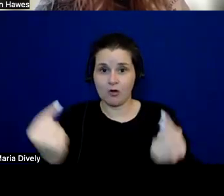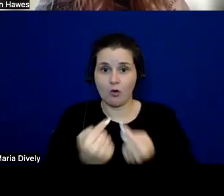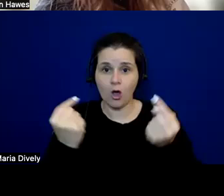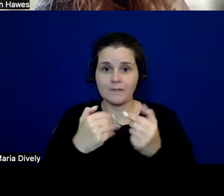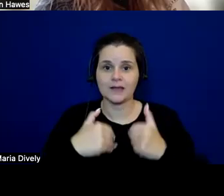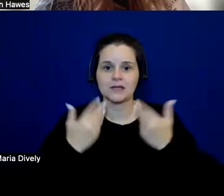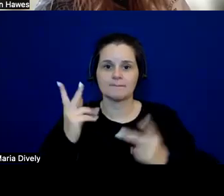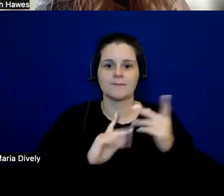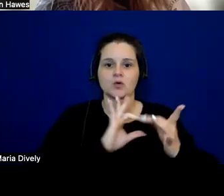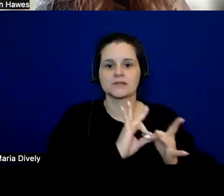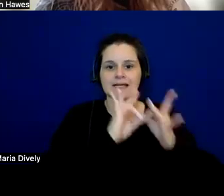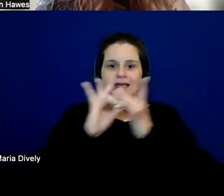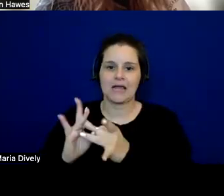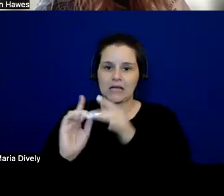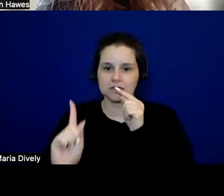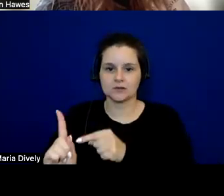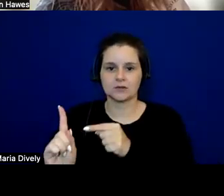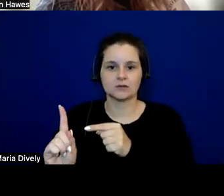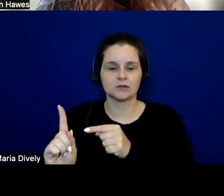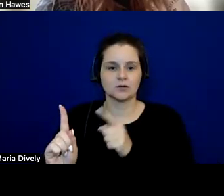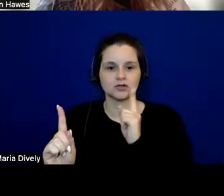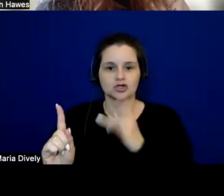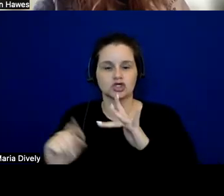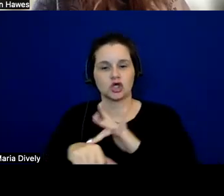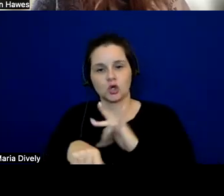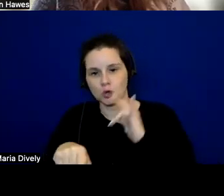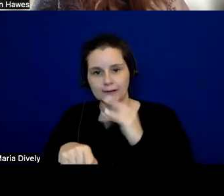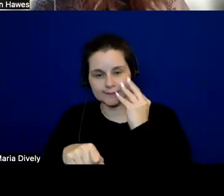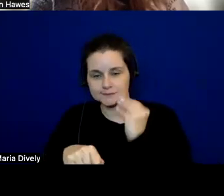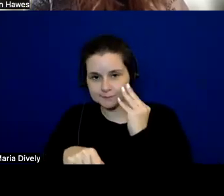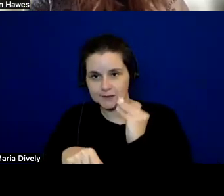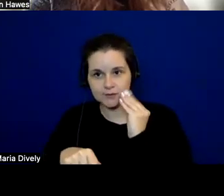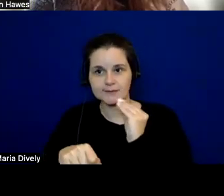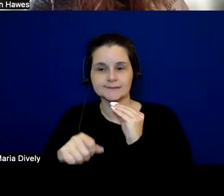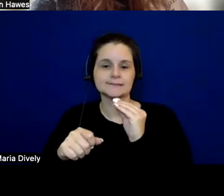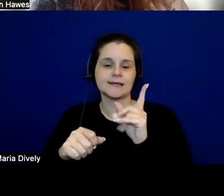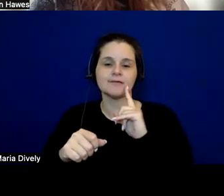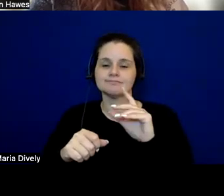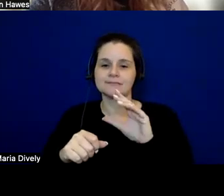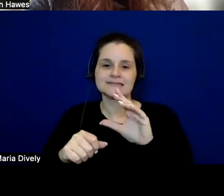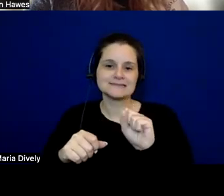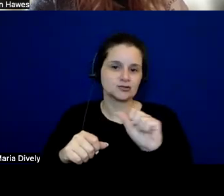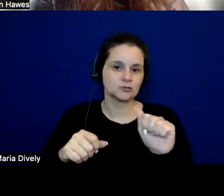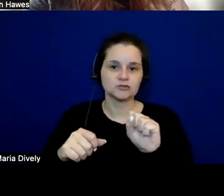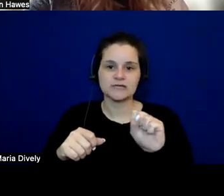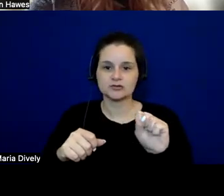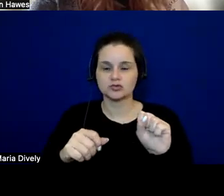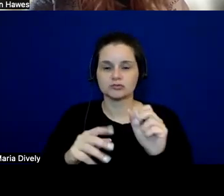is connected back to, these early experiences of sexual abuse or sexual